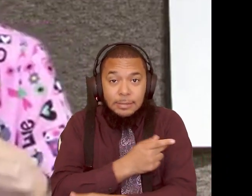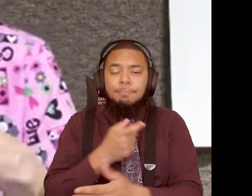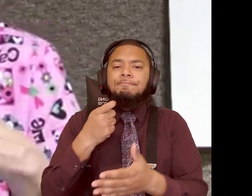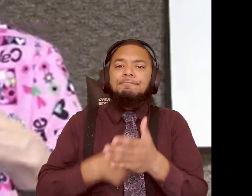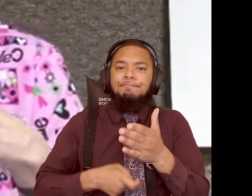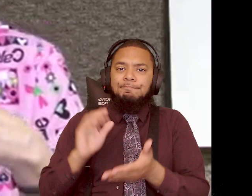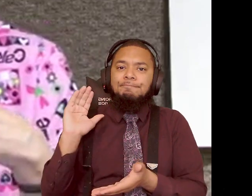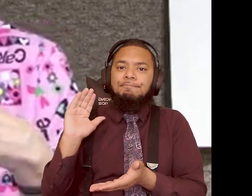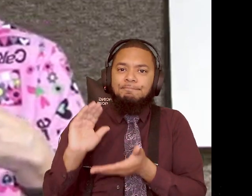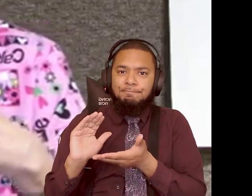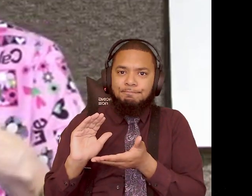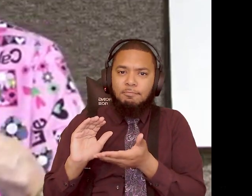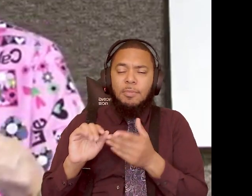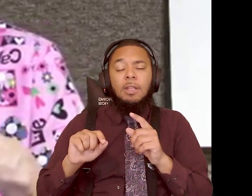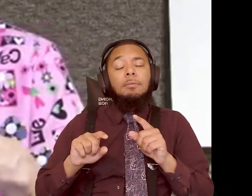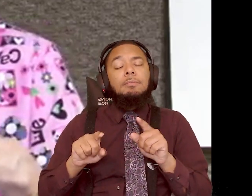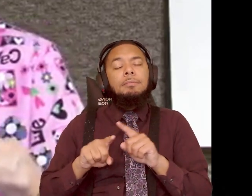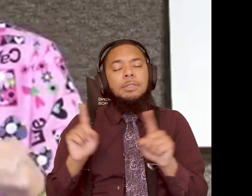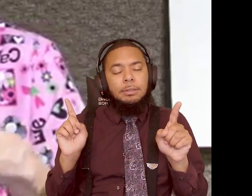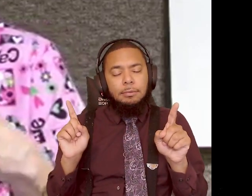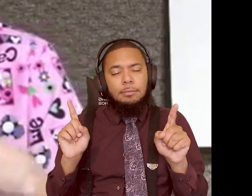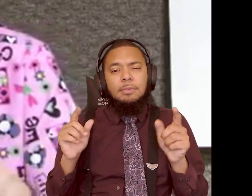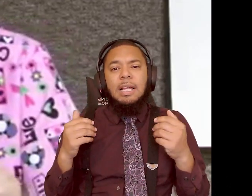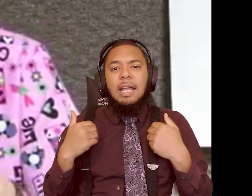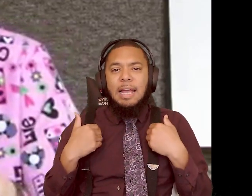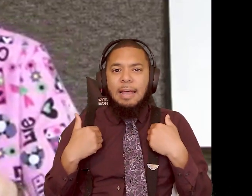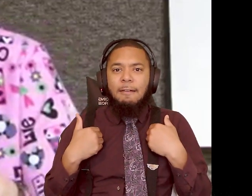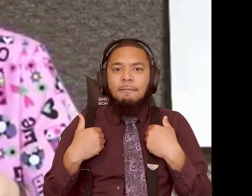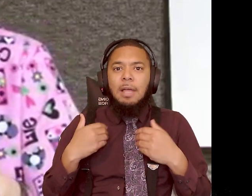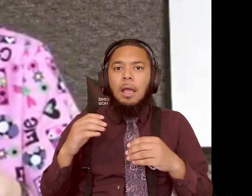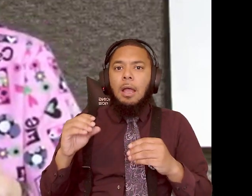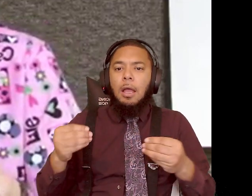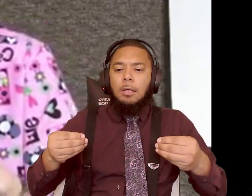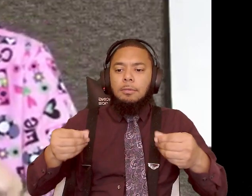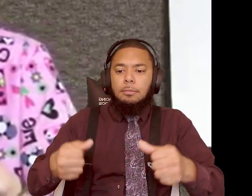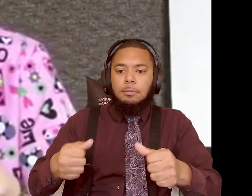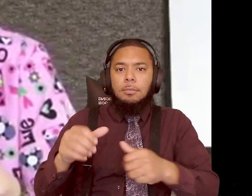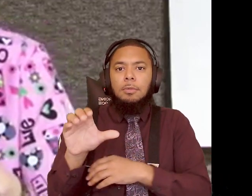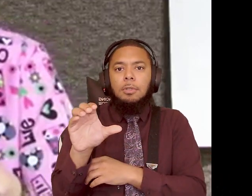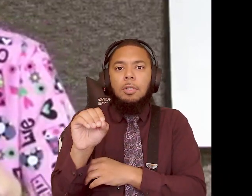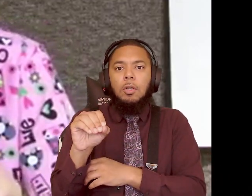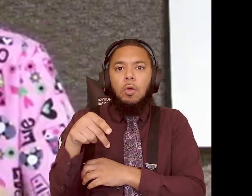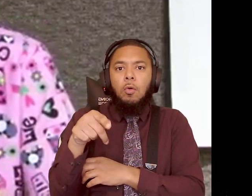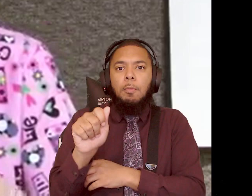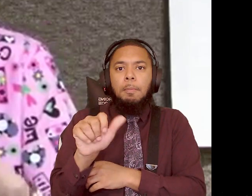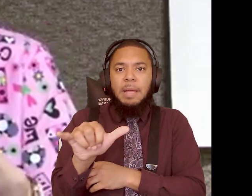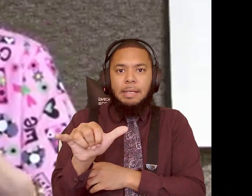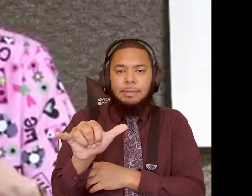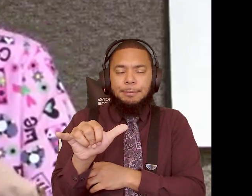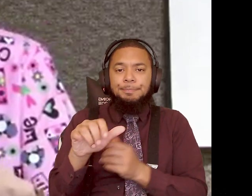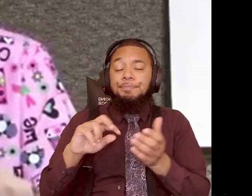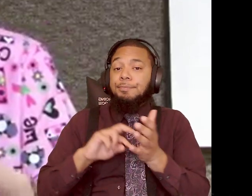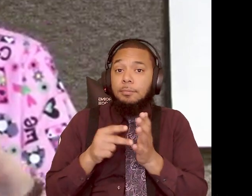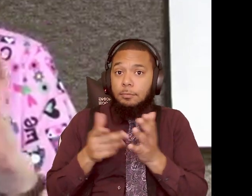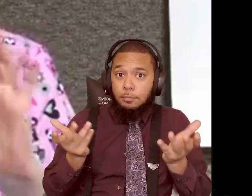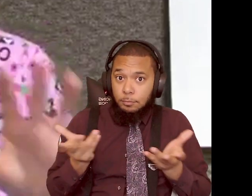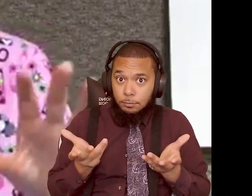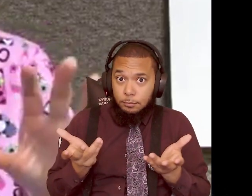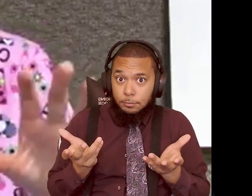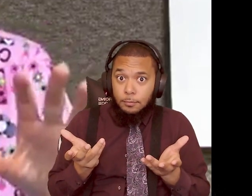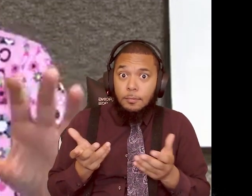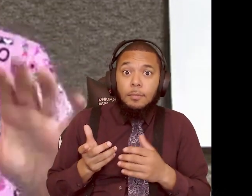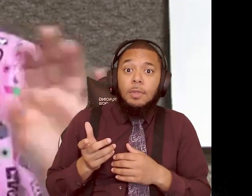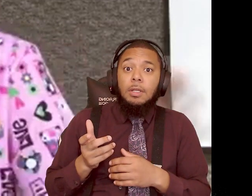arrangement. But there's also something called a copayment. And a copayment means that before